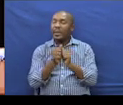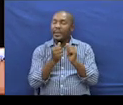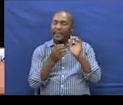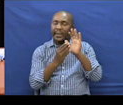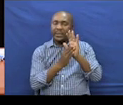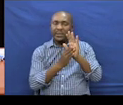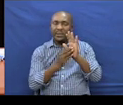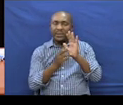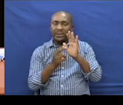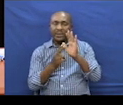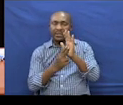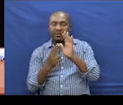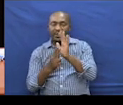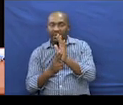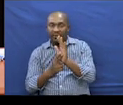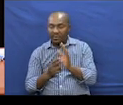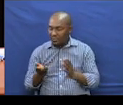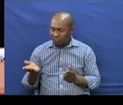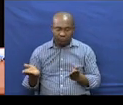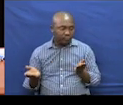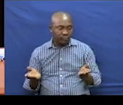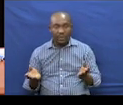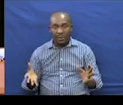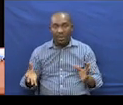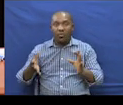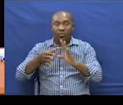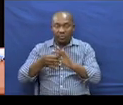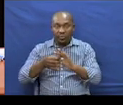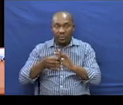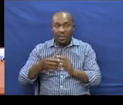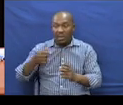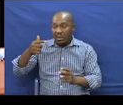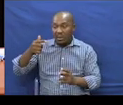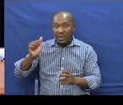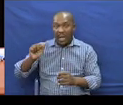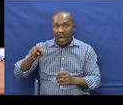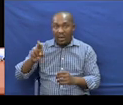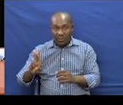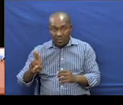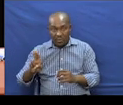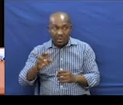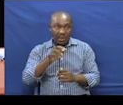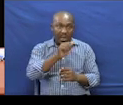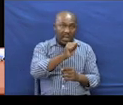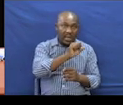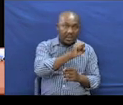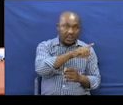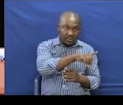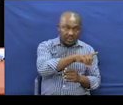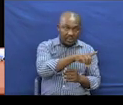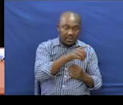1977, on 5th February, these two political parties, TANU and the ASP, were merged together to form Chama